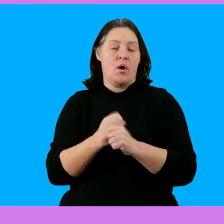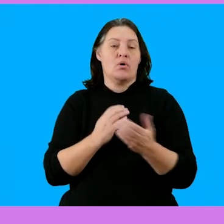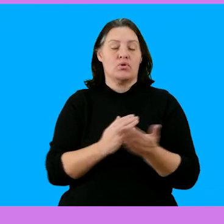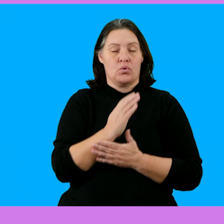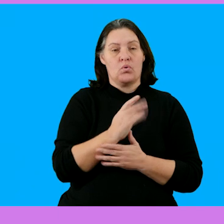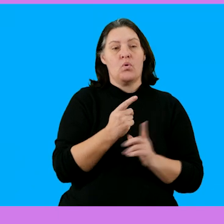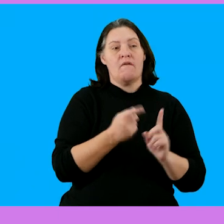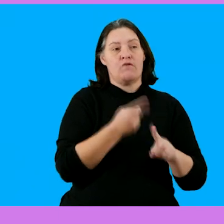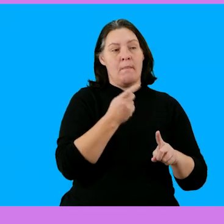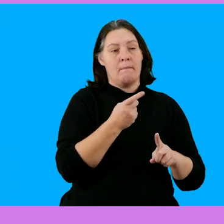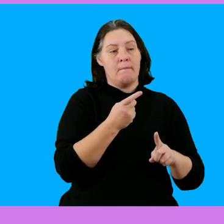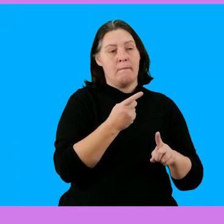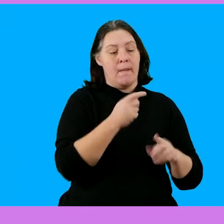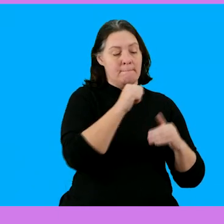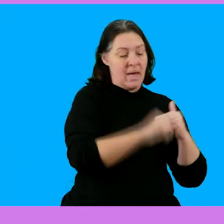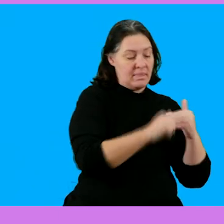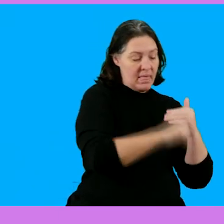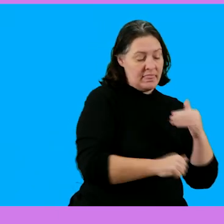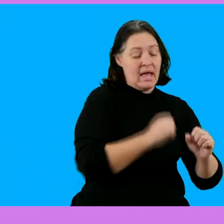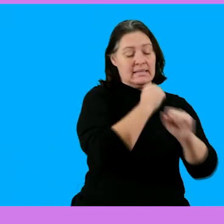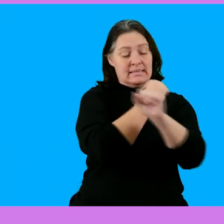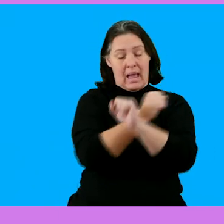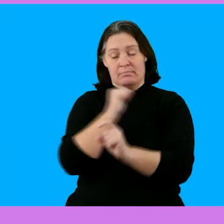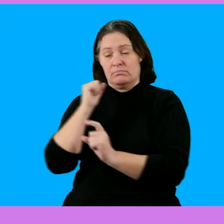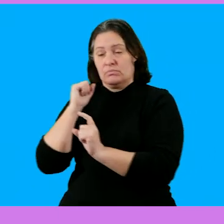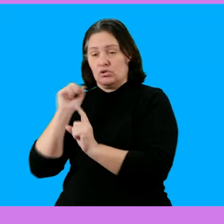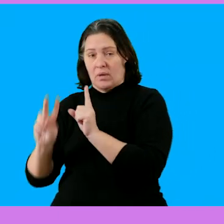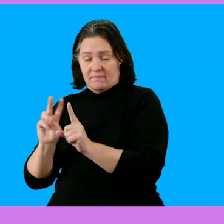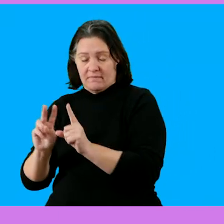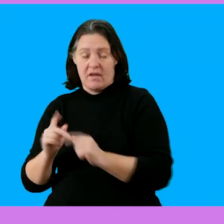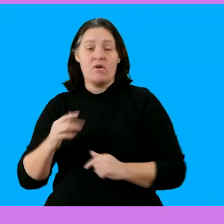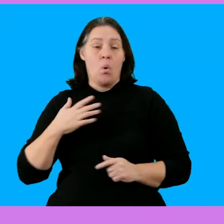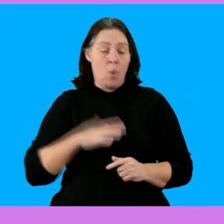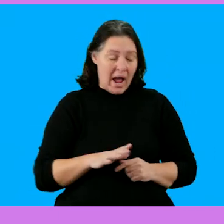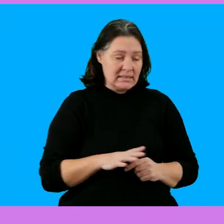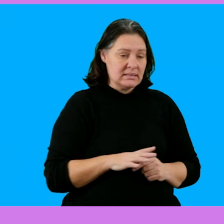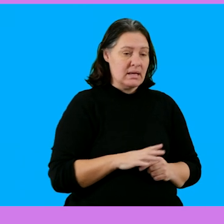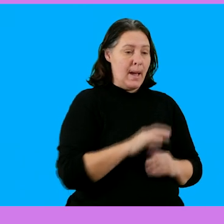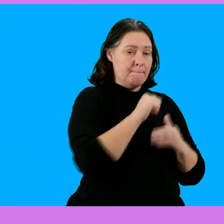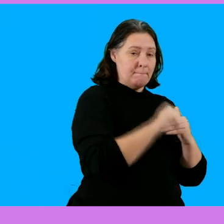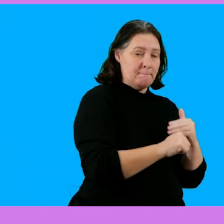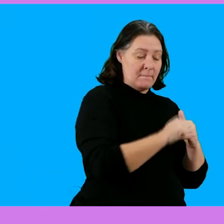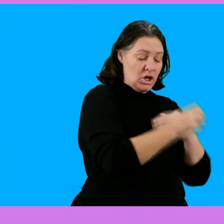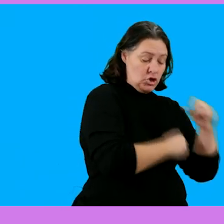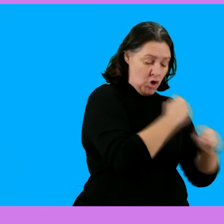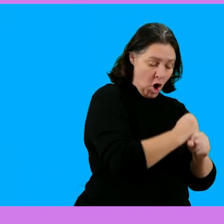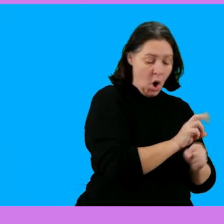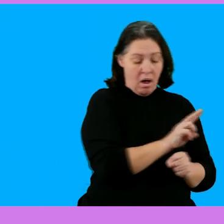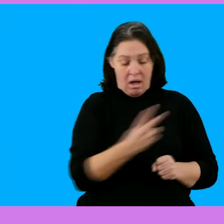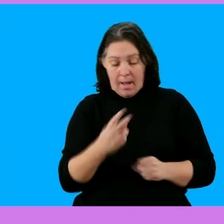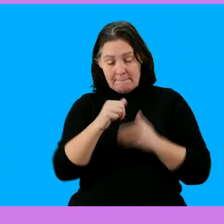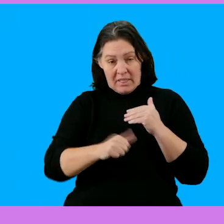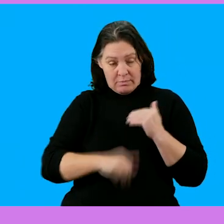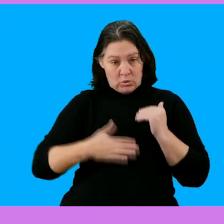12. So moving from monthly to annually, we multiply by 12. Other way around is when we move from